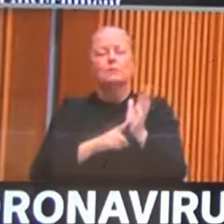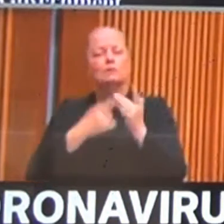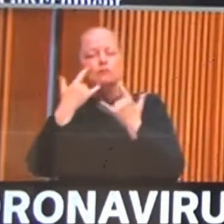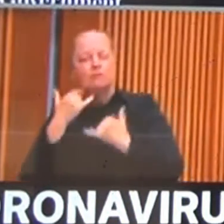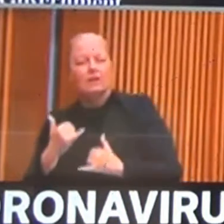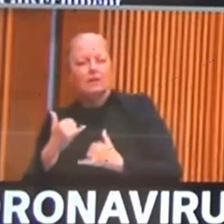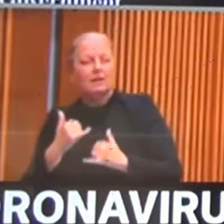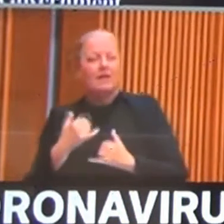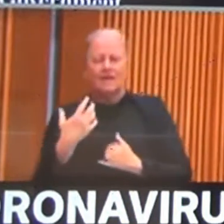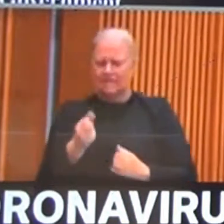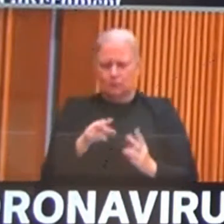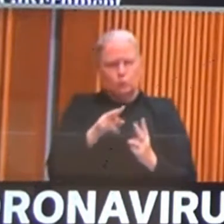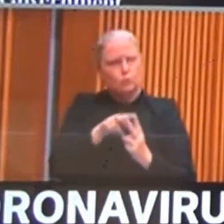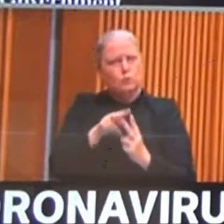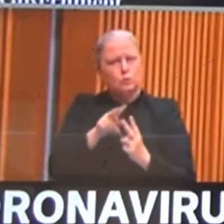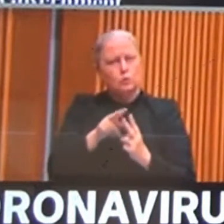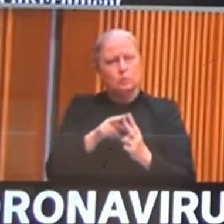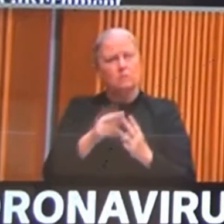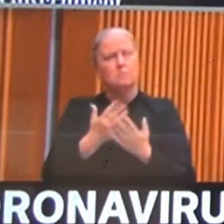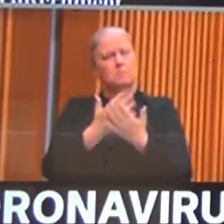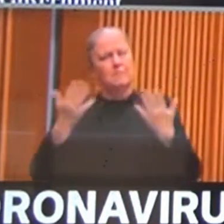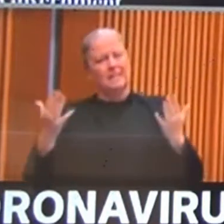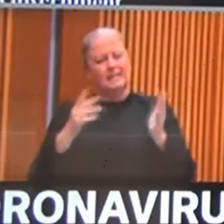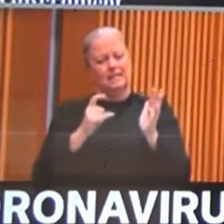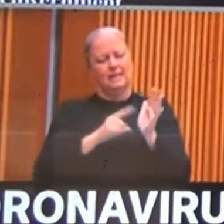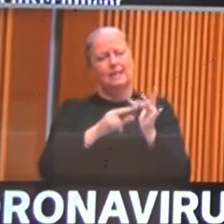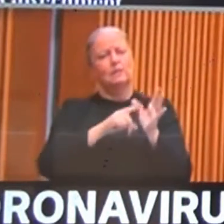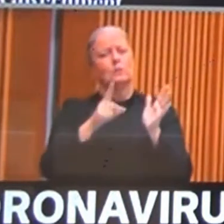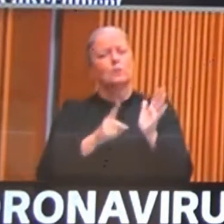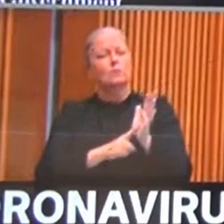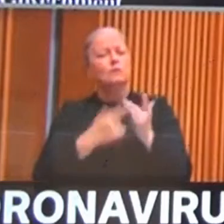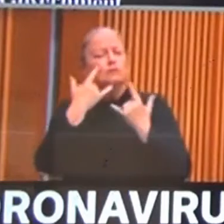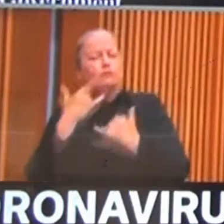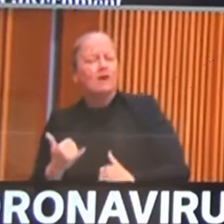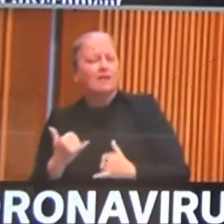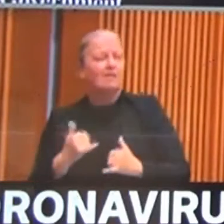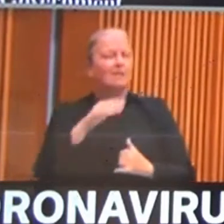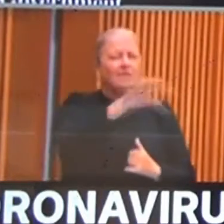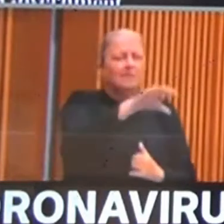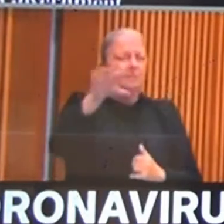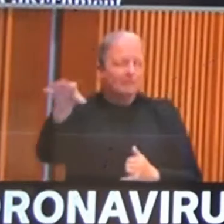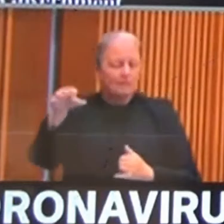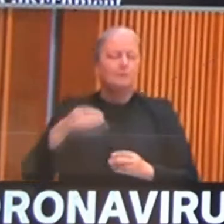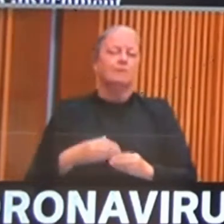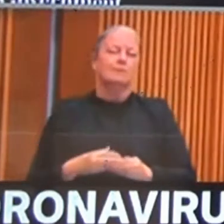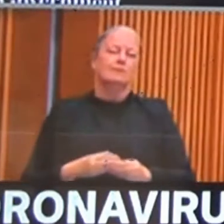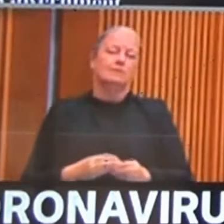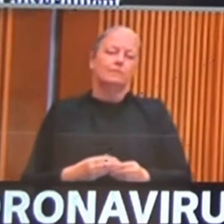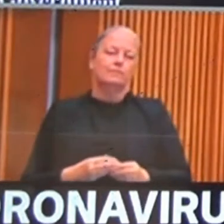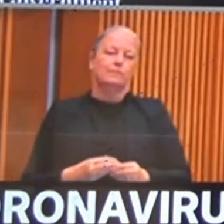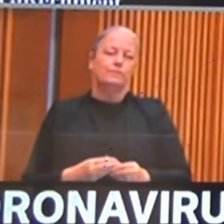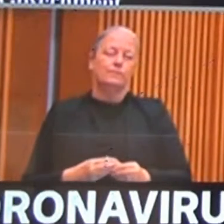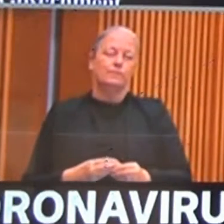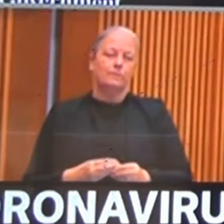clinical trials, and there are two major clinical trials that are being advanced, which are entirely within